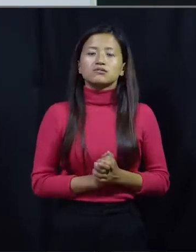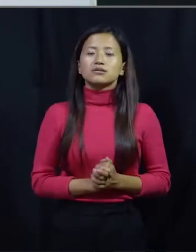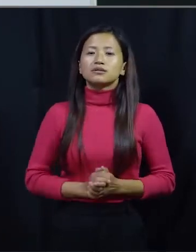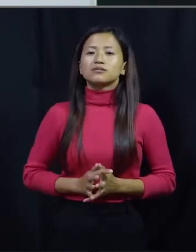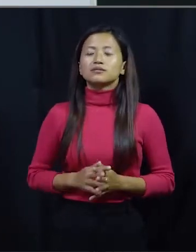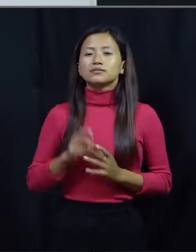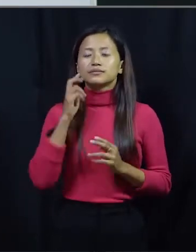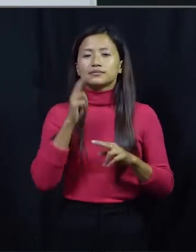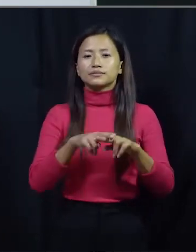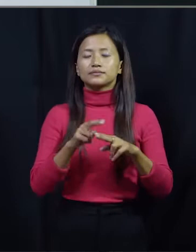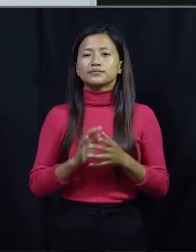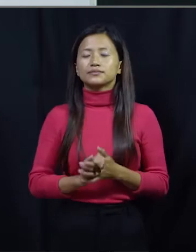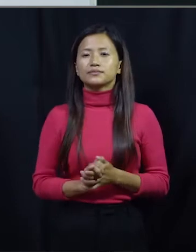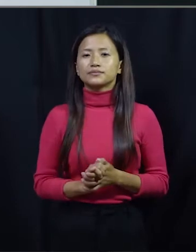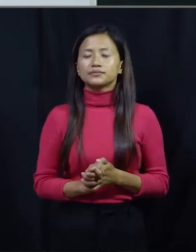if